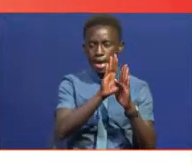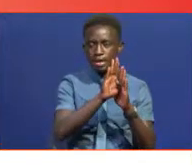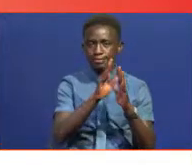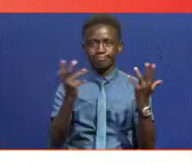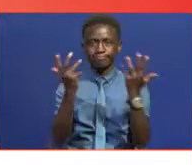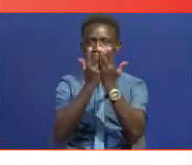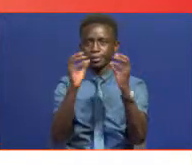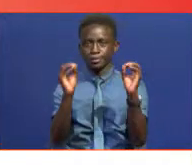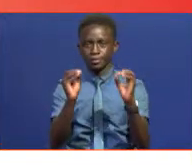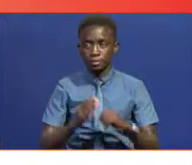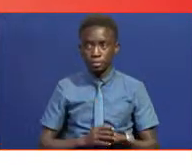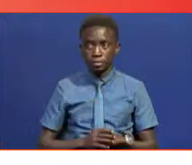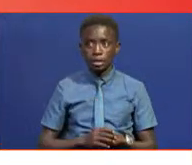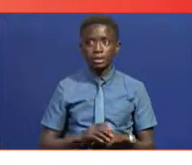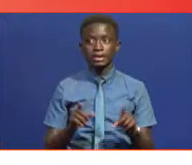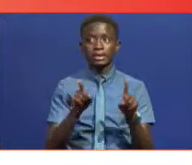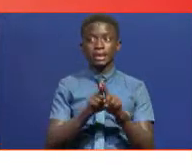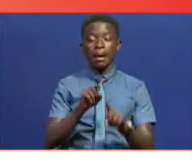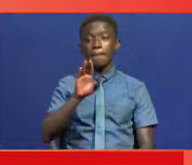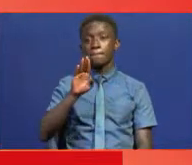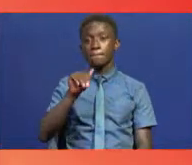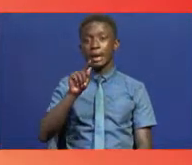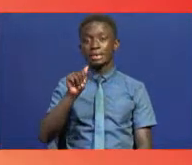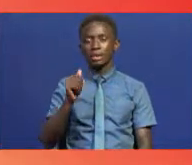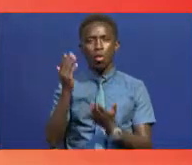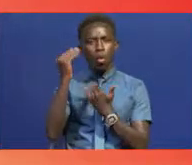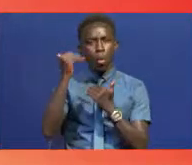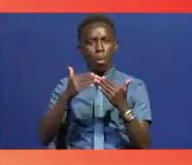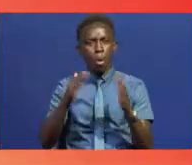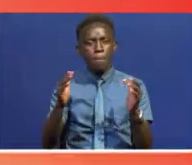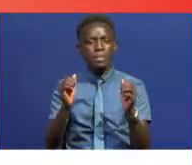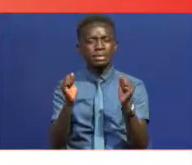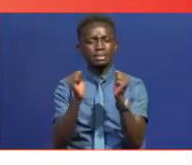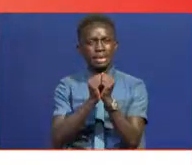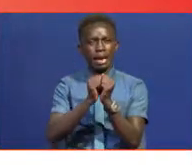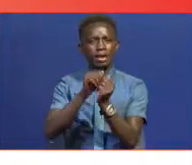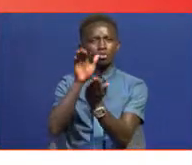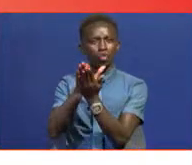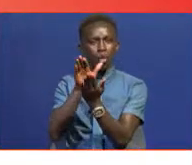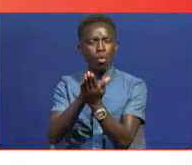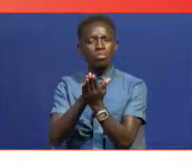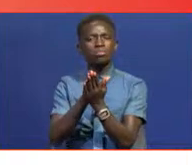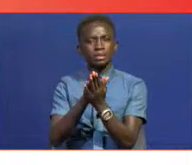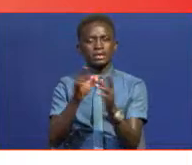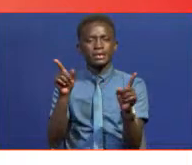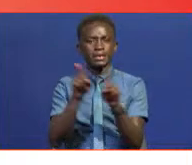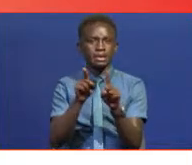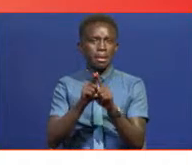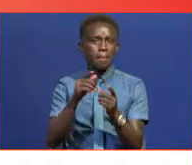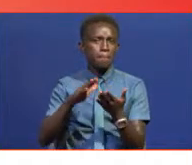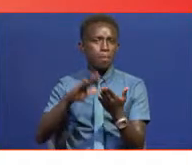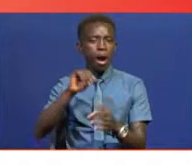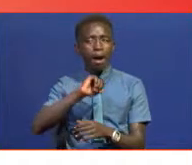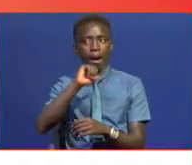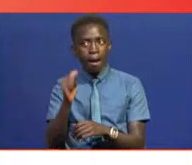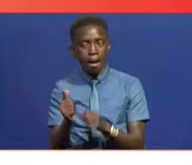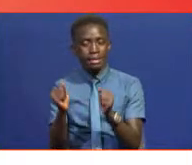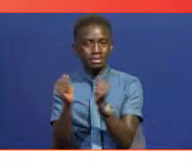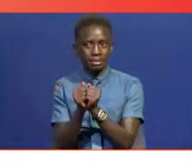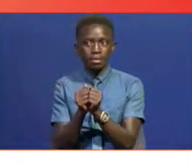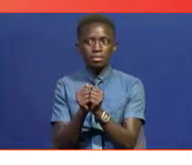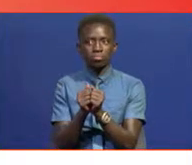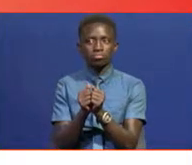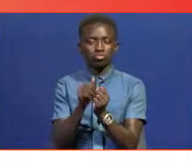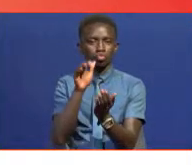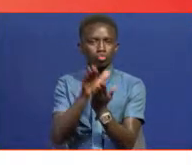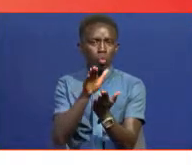Footwear multinational Butter is set to open 10 stores and 7 franchise stores in Kenya in an expansion plan that has seen the firm